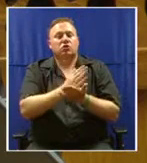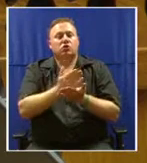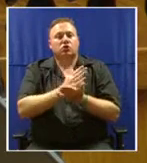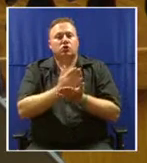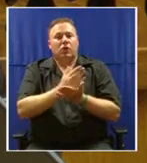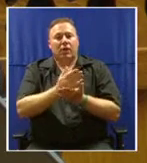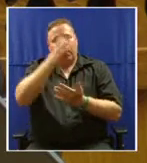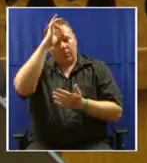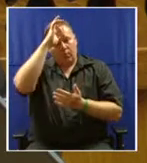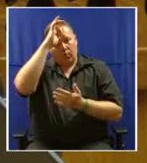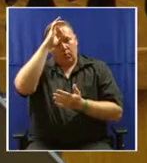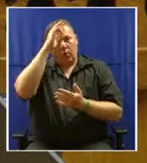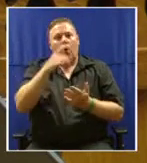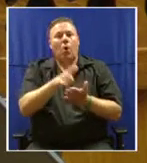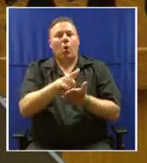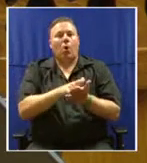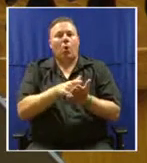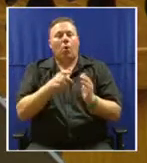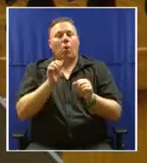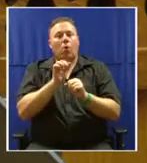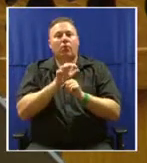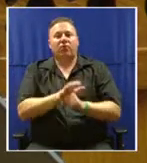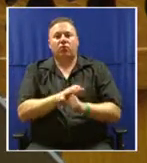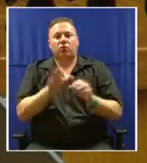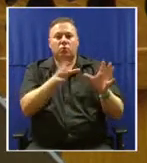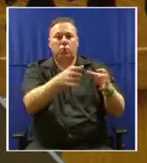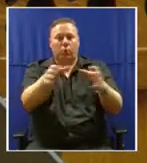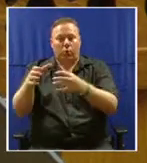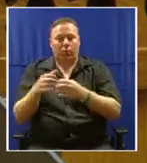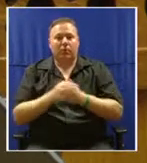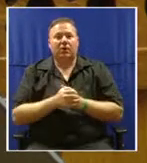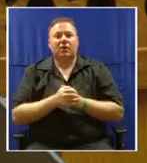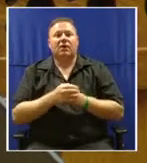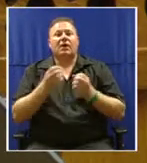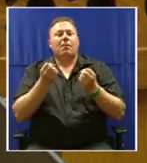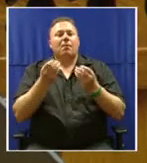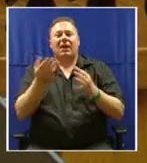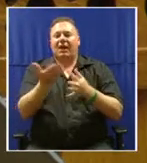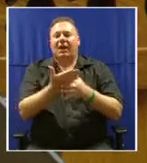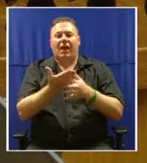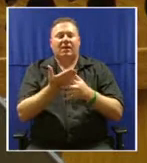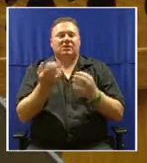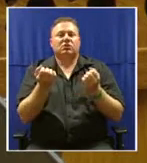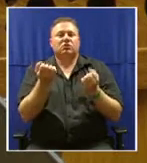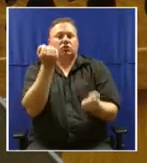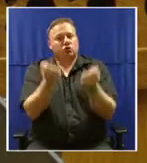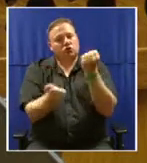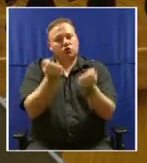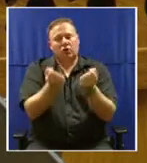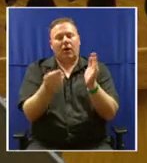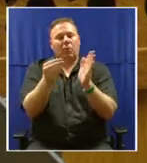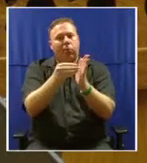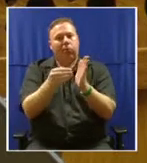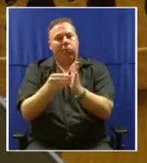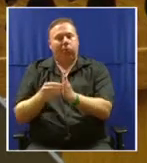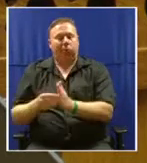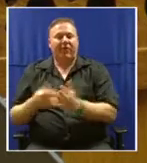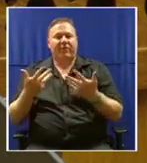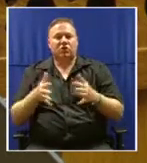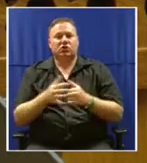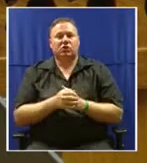Fusion Center has brought many cases to trial and preserved or